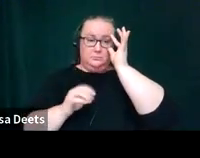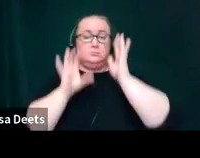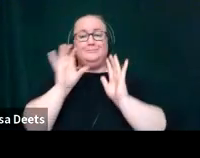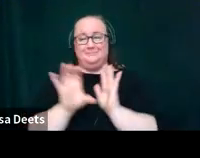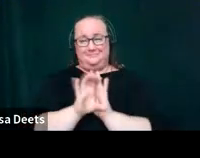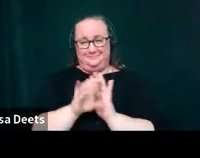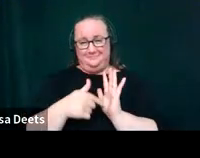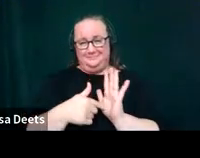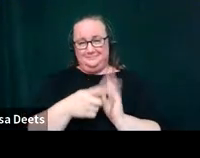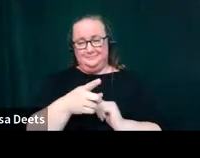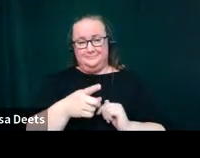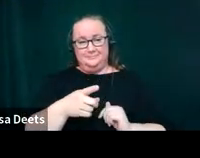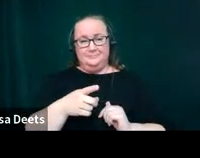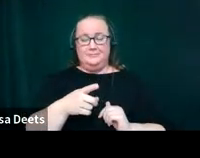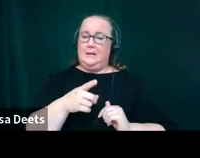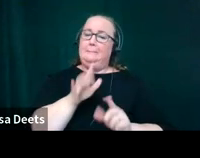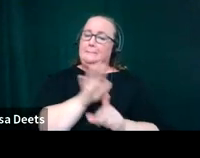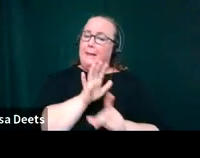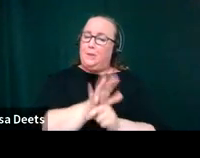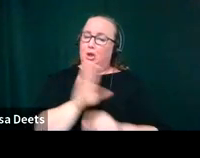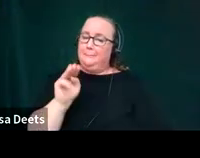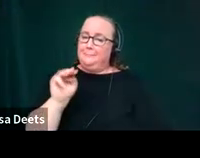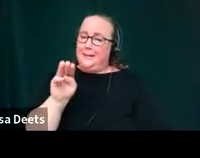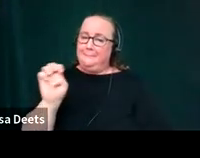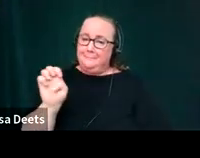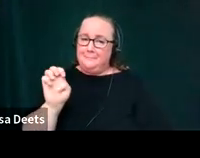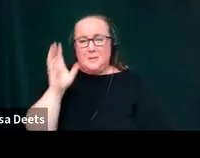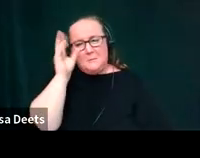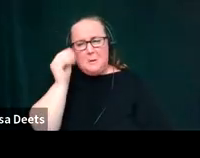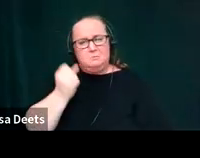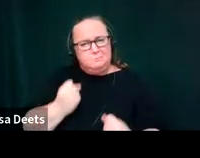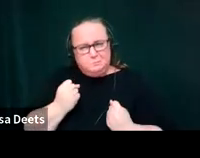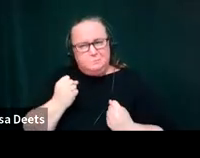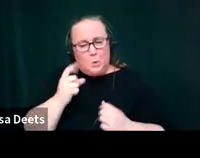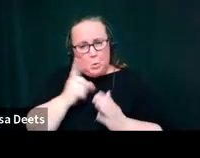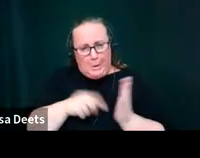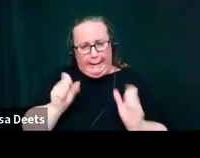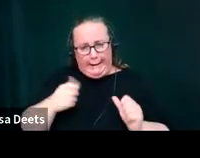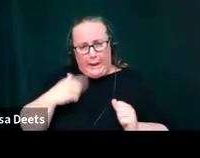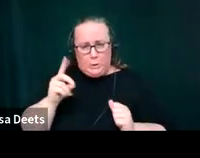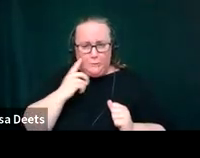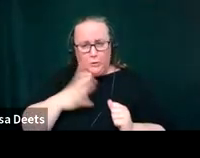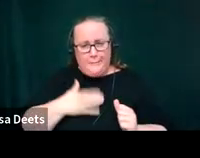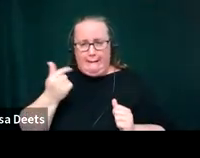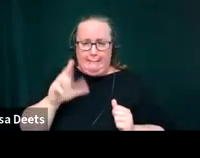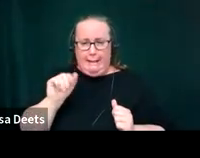shows a popular meme in which there's a baby saying, what more can I do for my glaucoma?